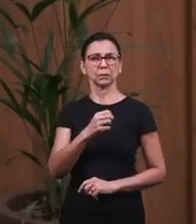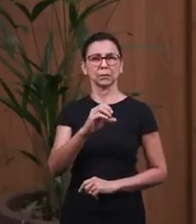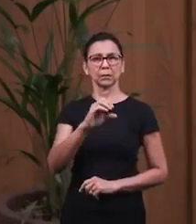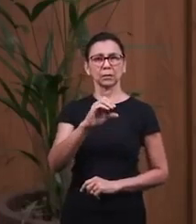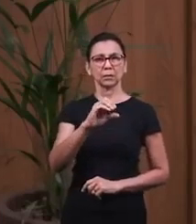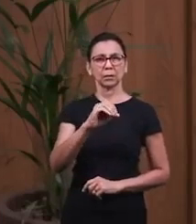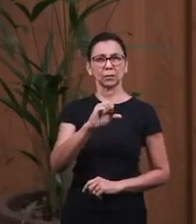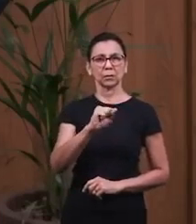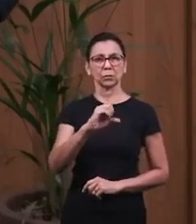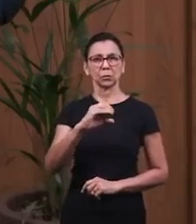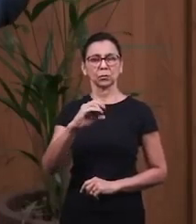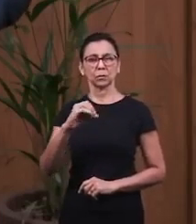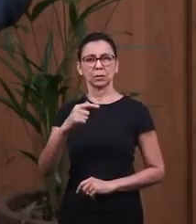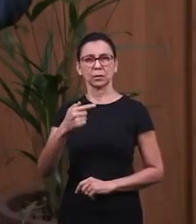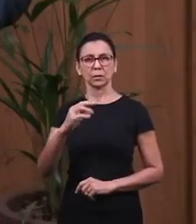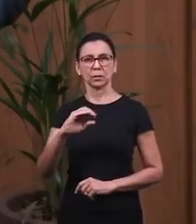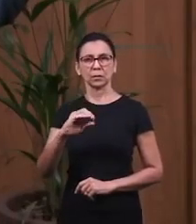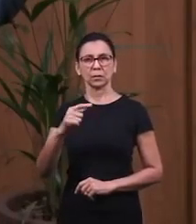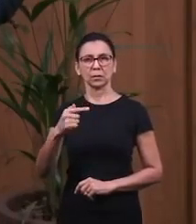1-800 number for Brazil.